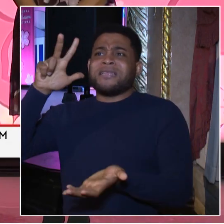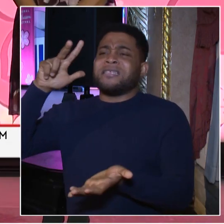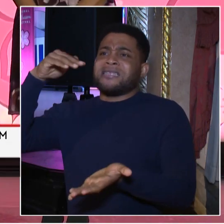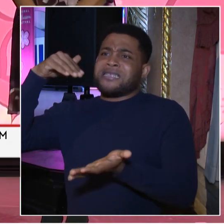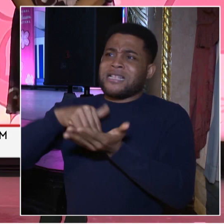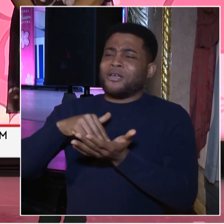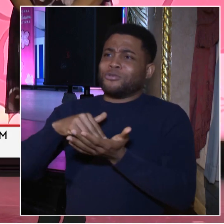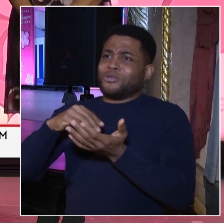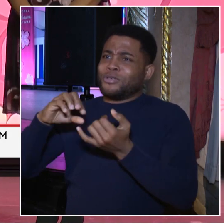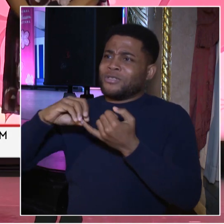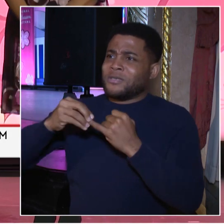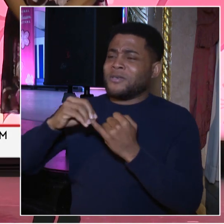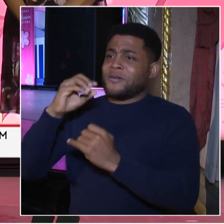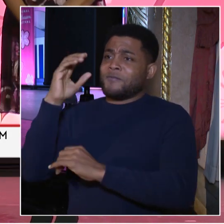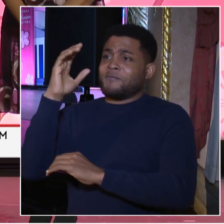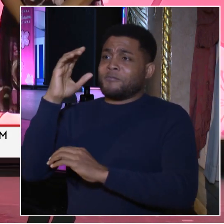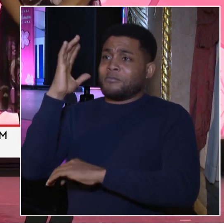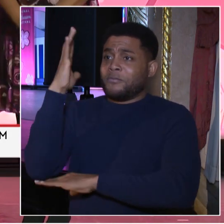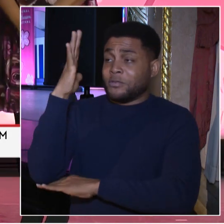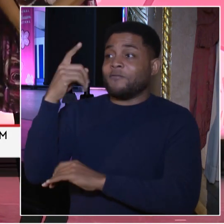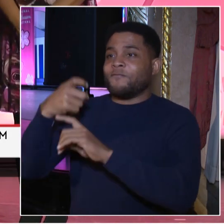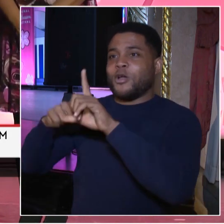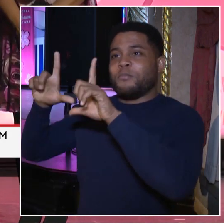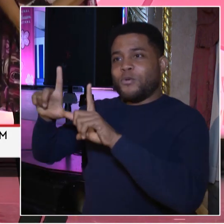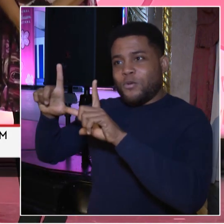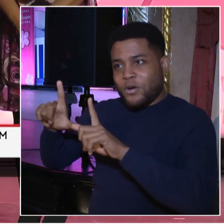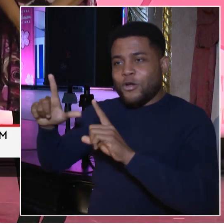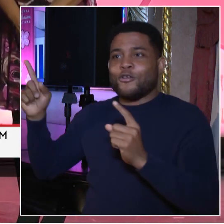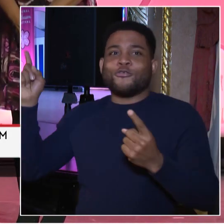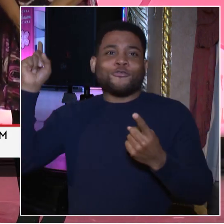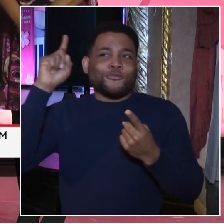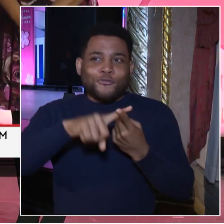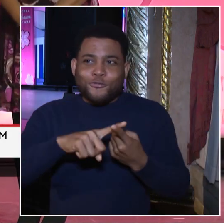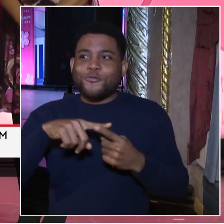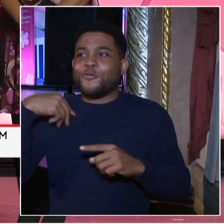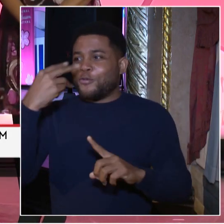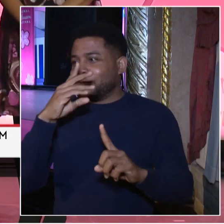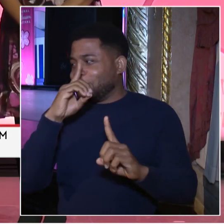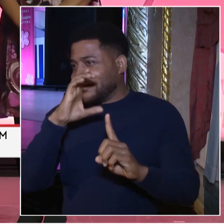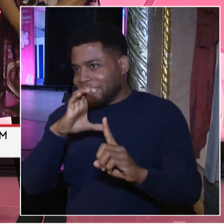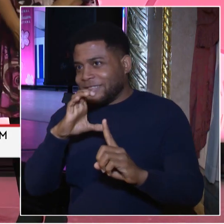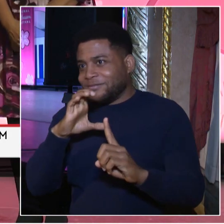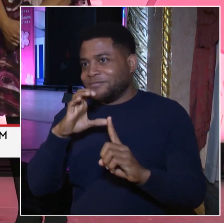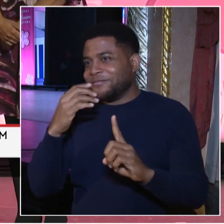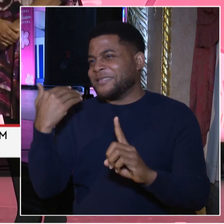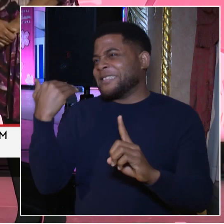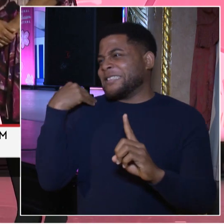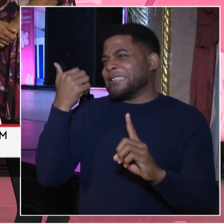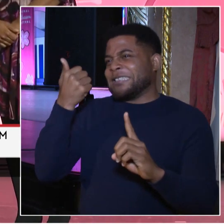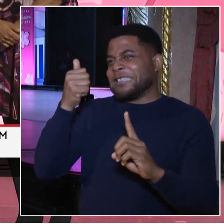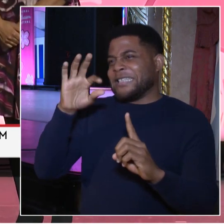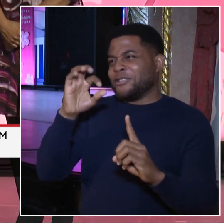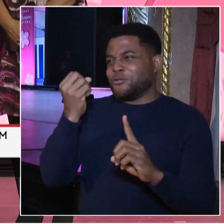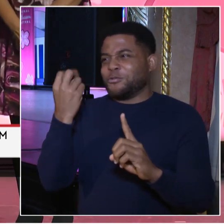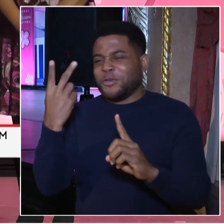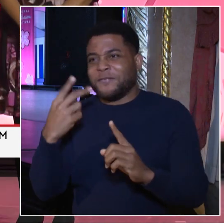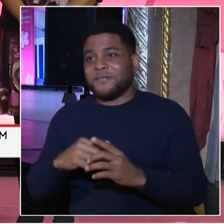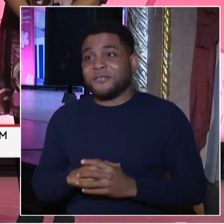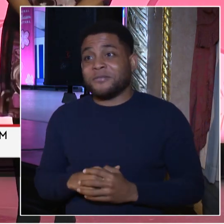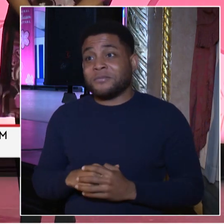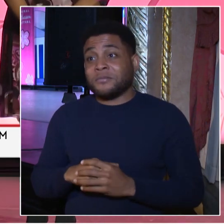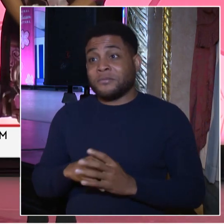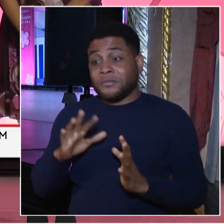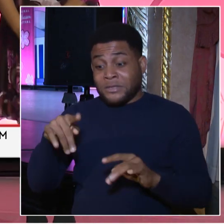Tokyo to Washington, D.C. in 1912. There's no better occasion to celebrate